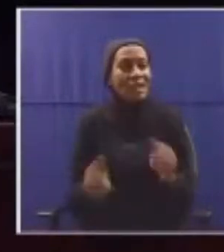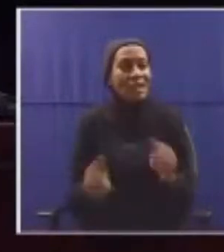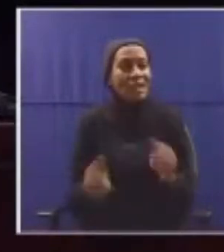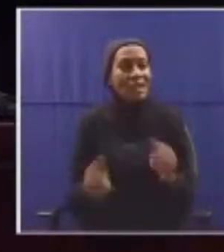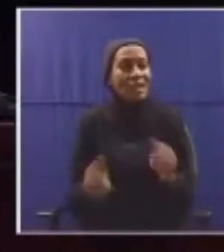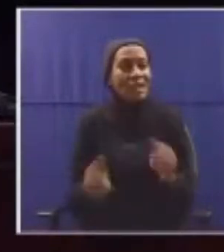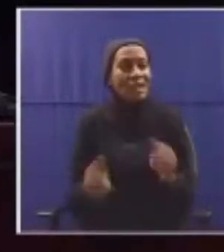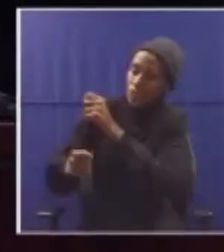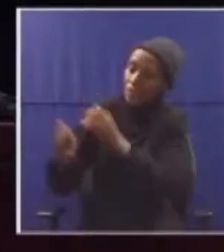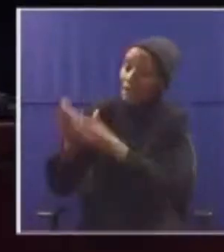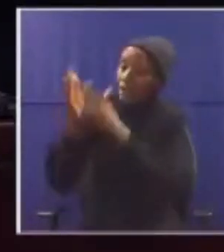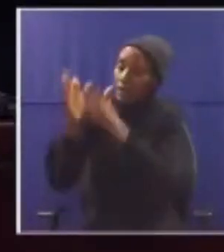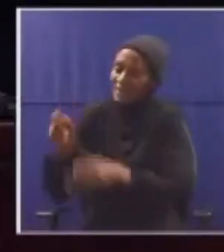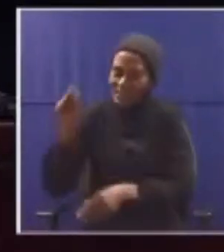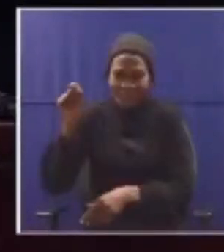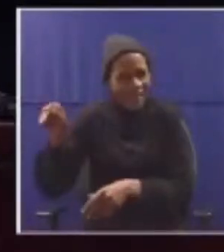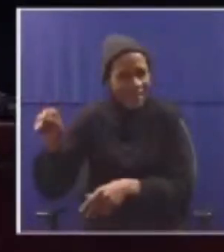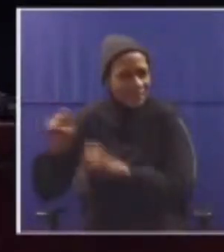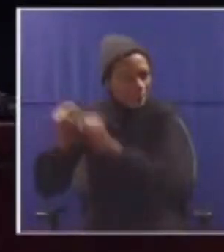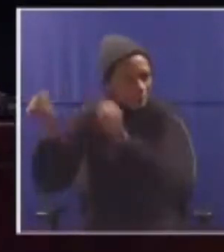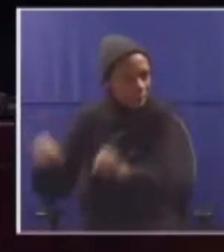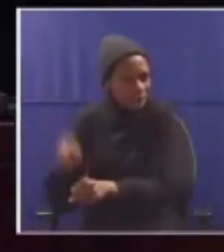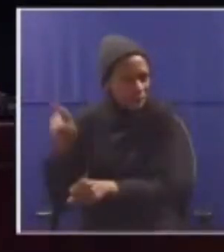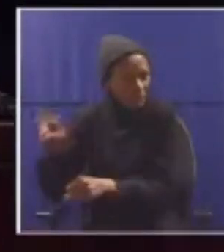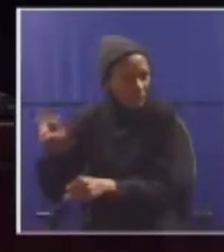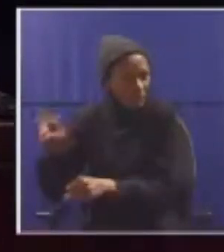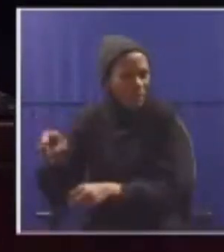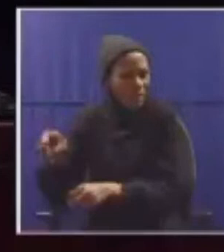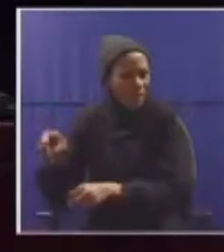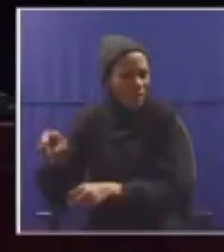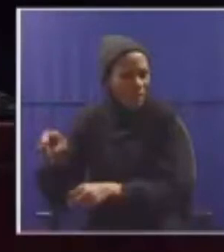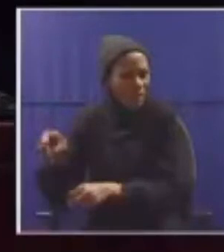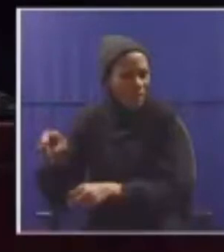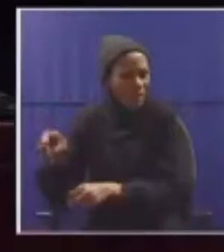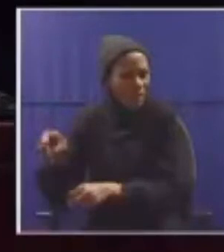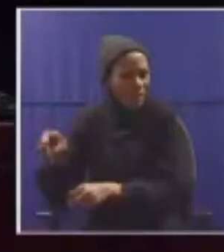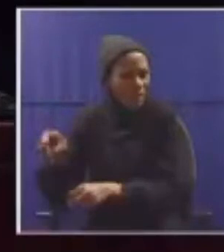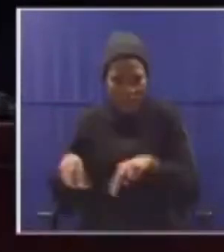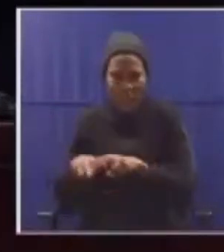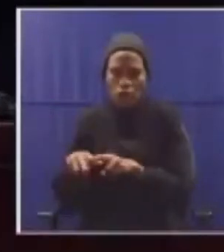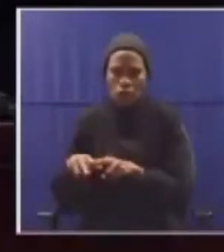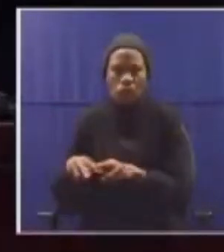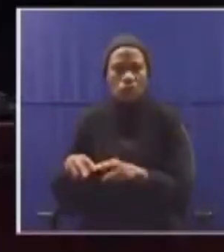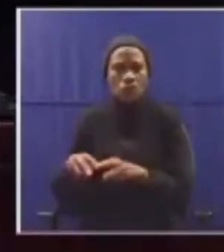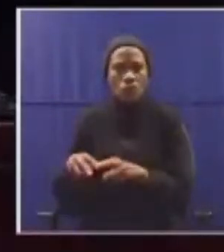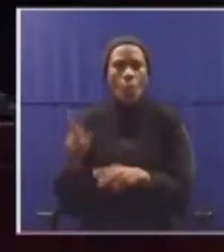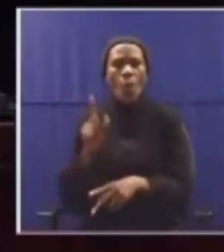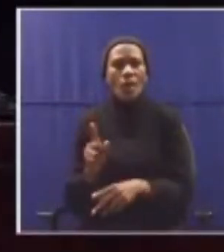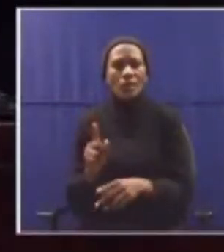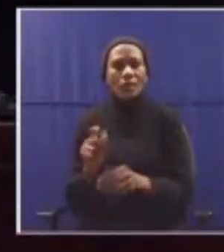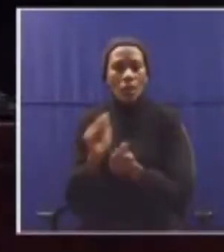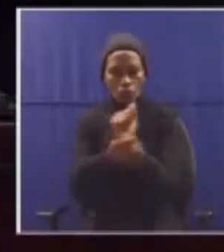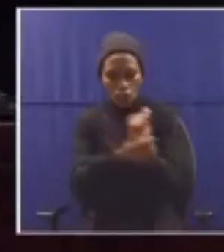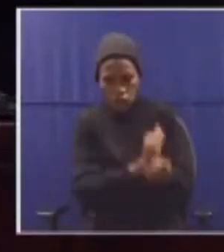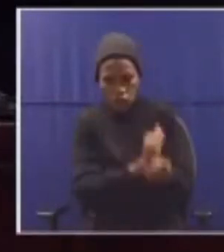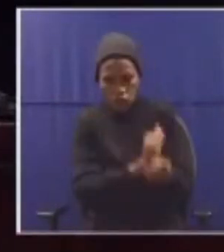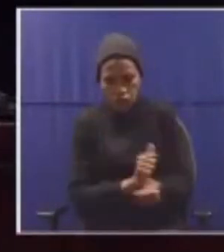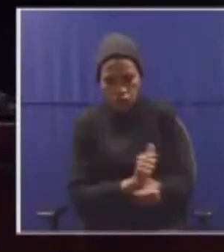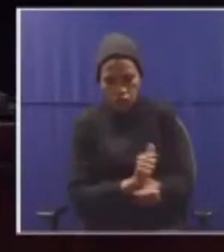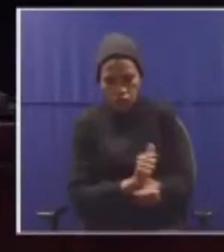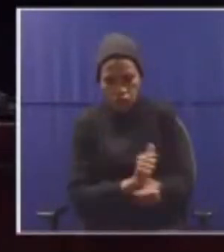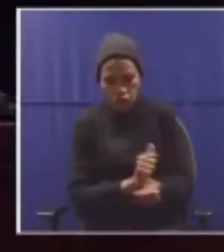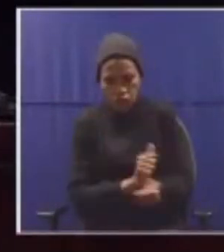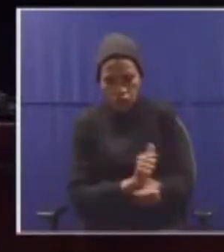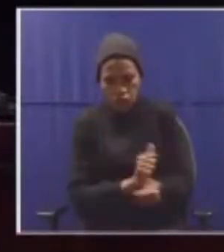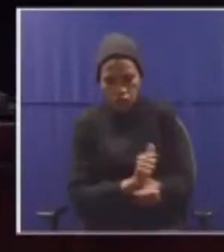traditional leadership will always be designed around those values of democratic institutions. And that's what we